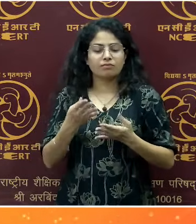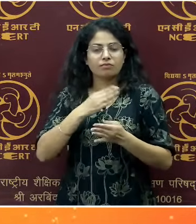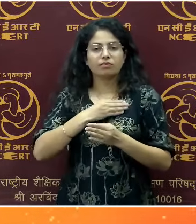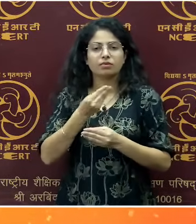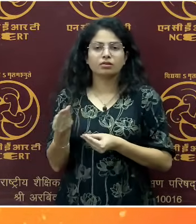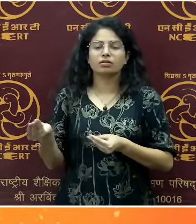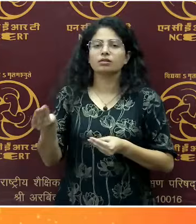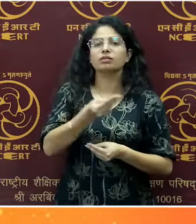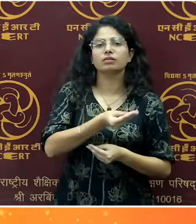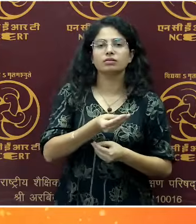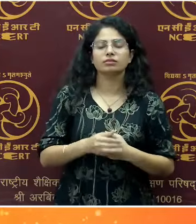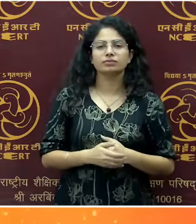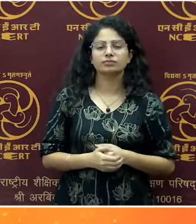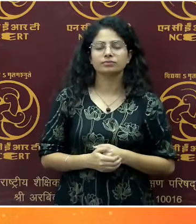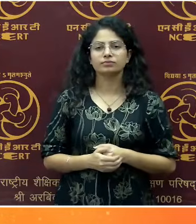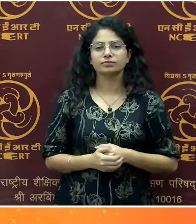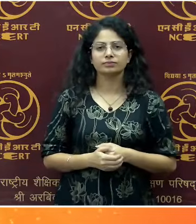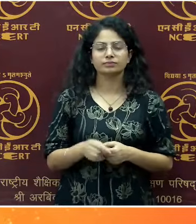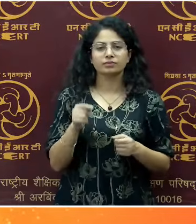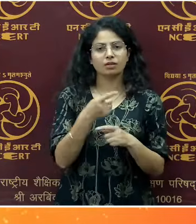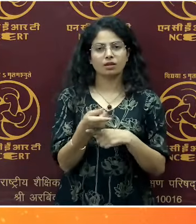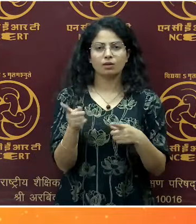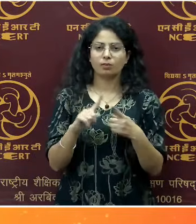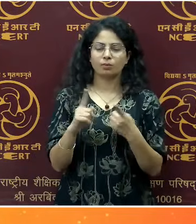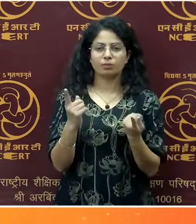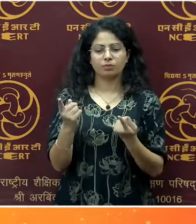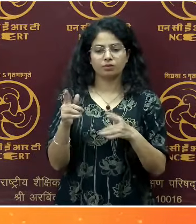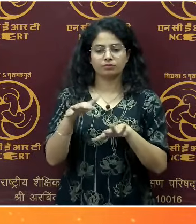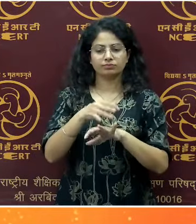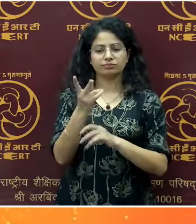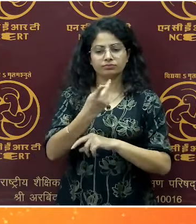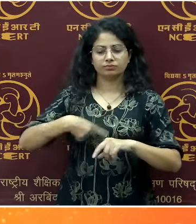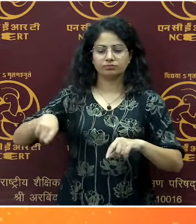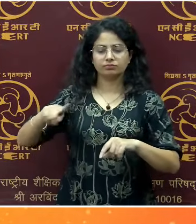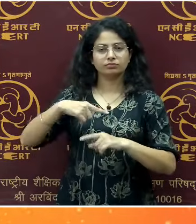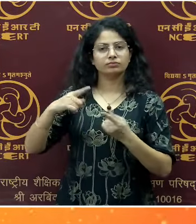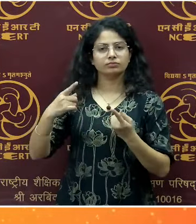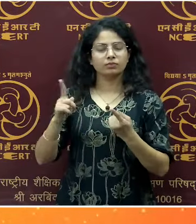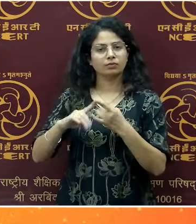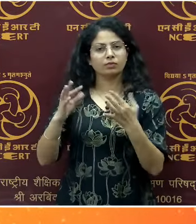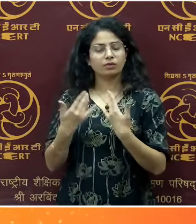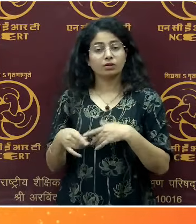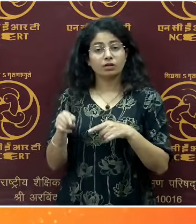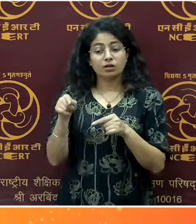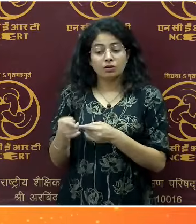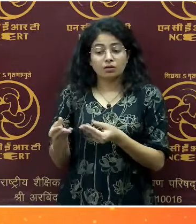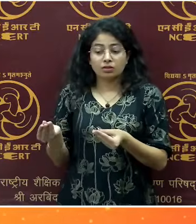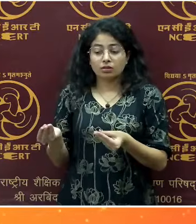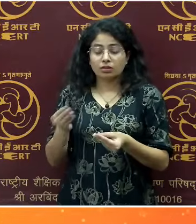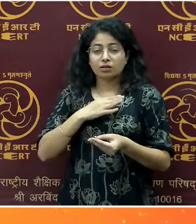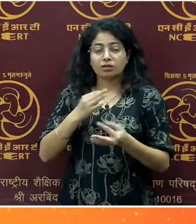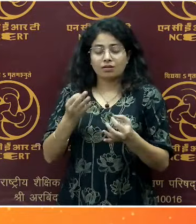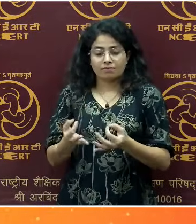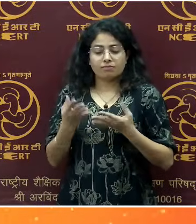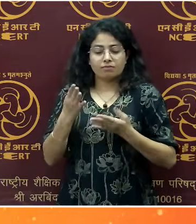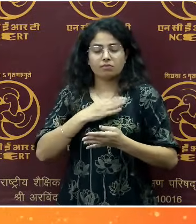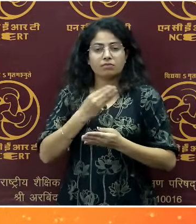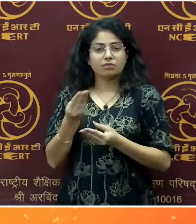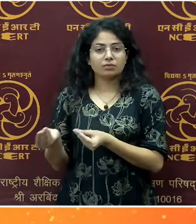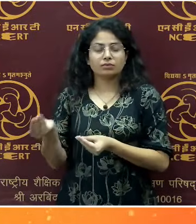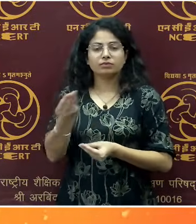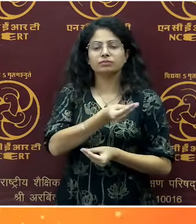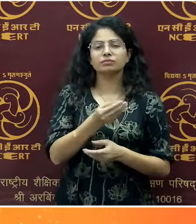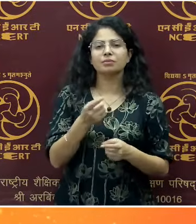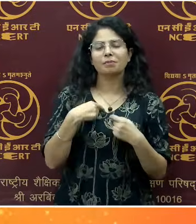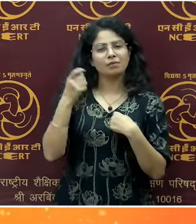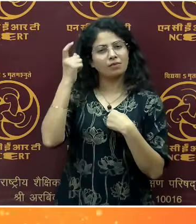leaves. So, this happened with all the animals as well. So, they brought the fresh leaves for their friend. And